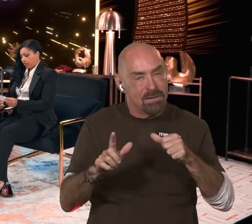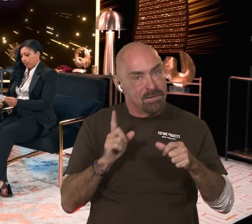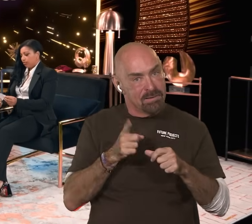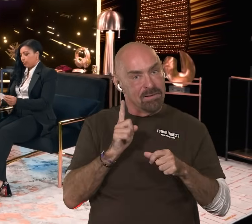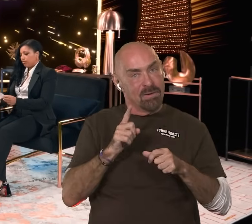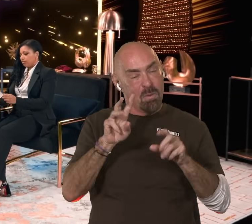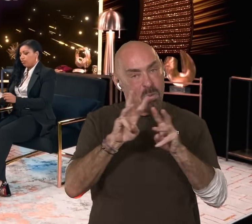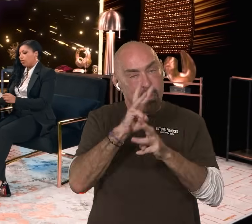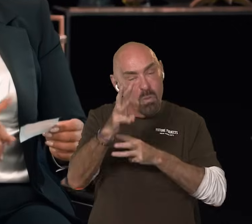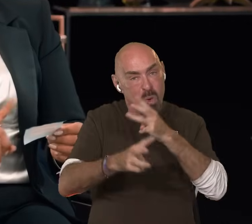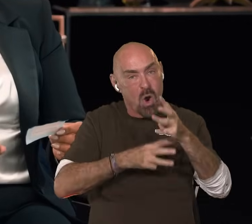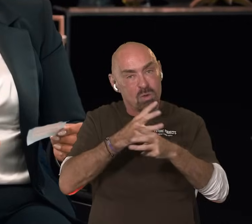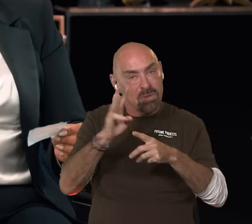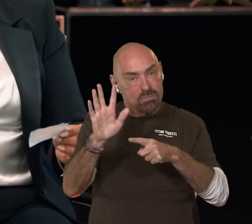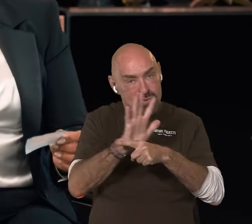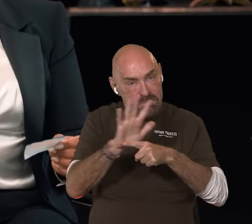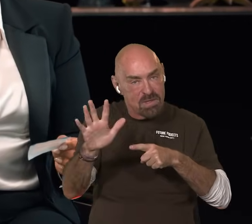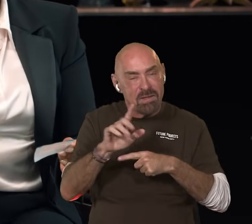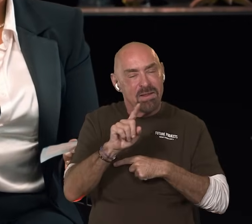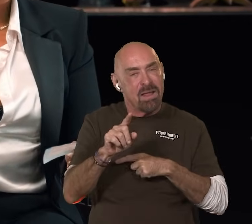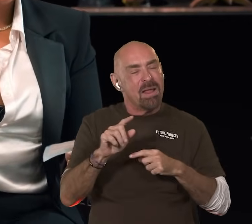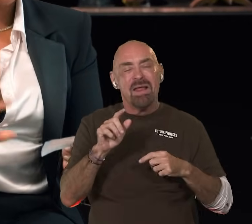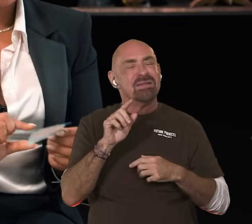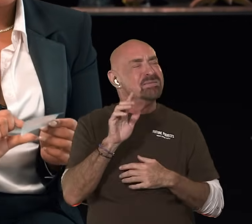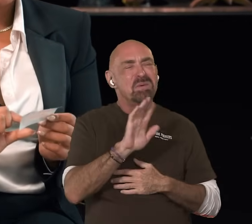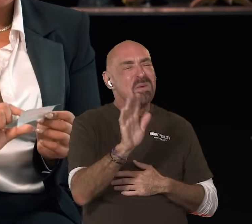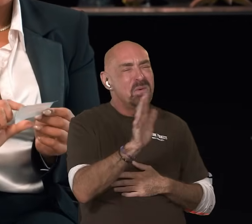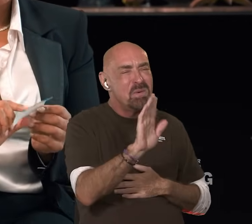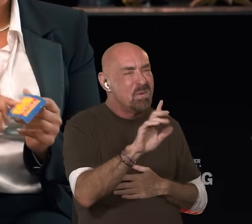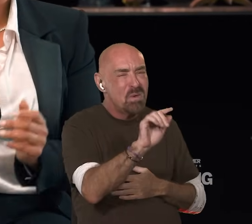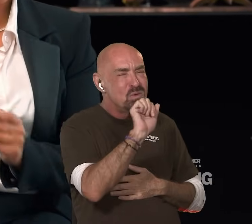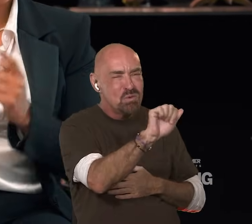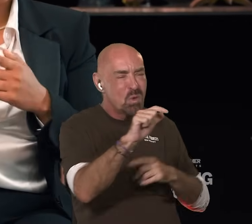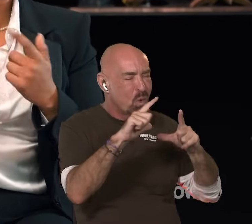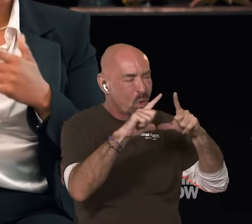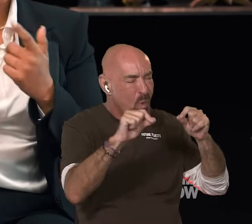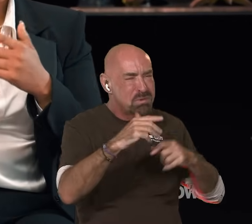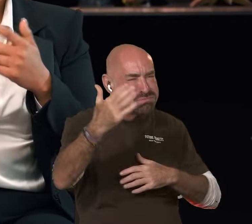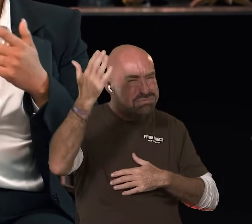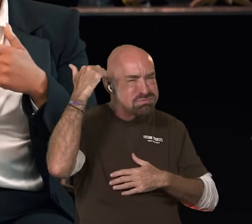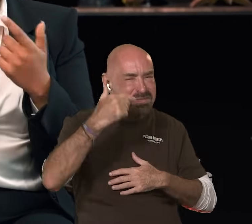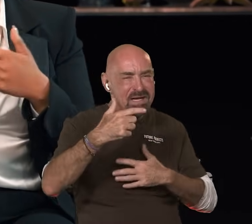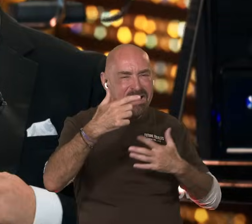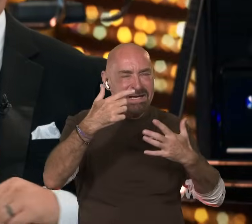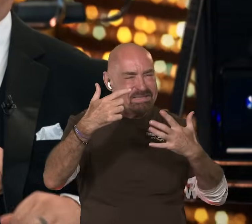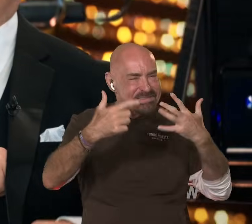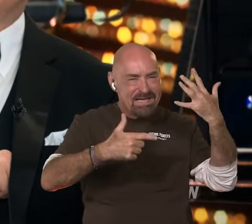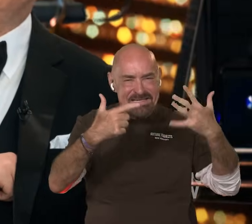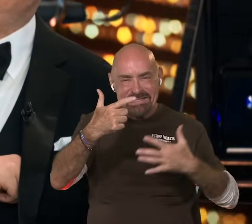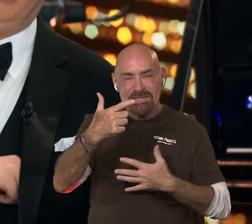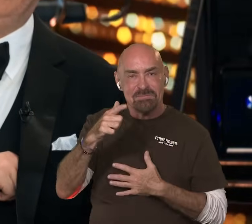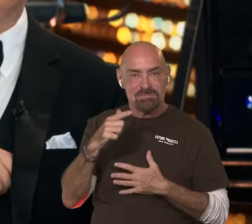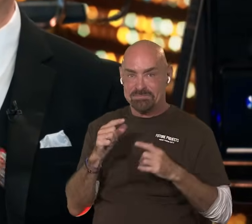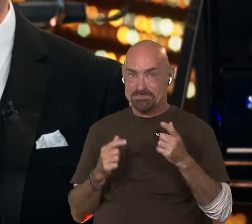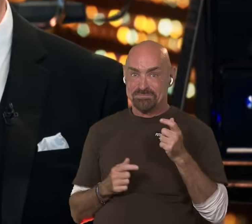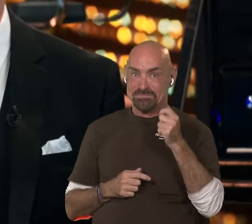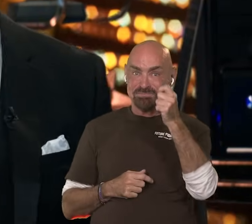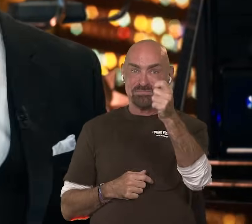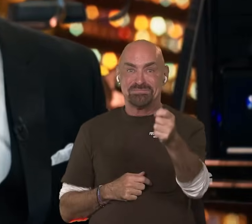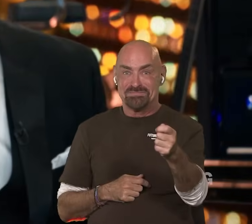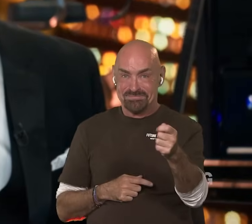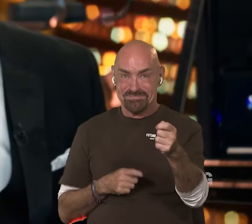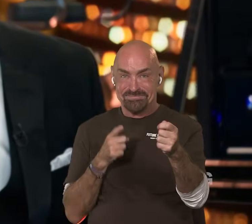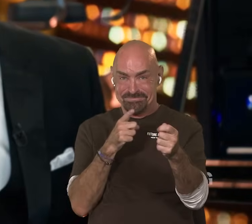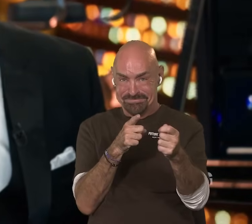get one free world premieres. No, Sean. That coupon expired in 1989, so we won't be getting. Oh, well, that's too bad, except,